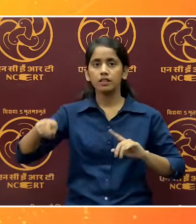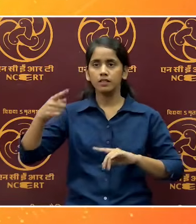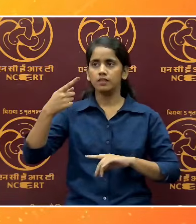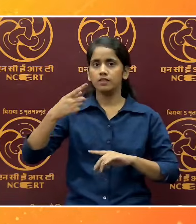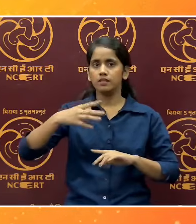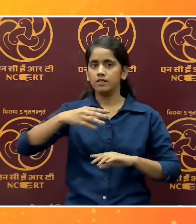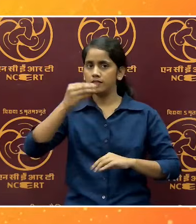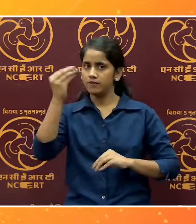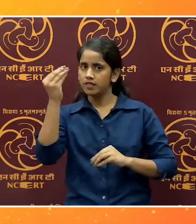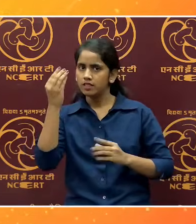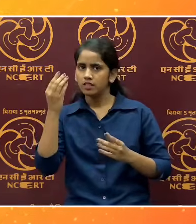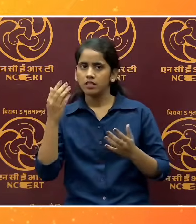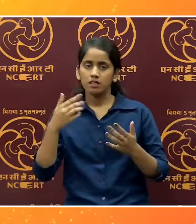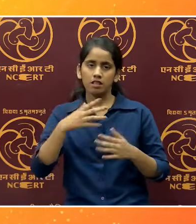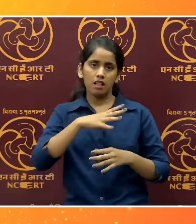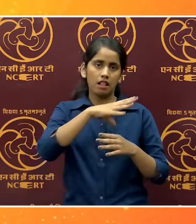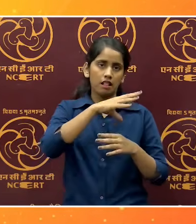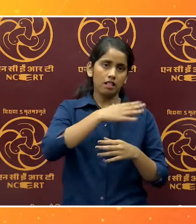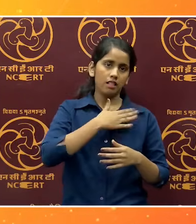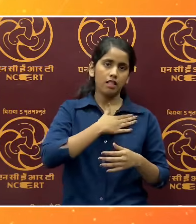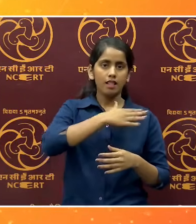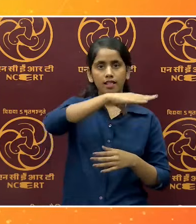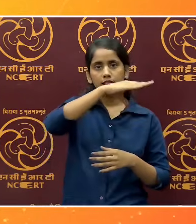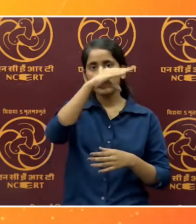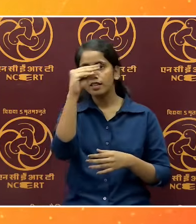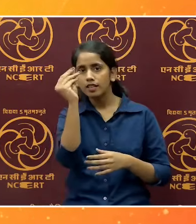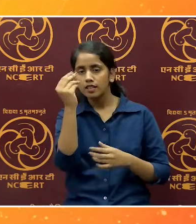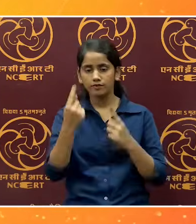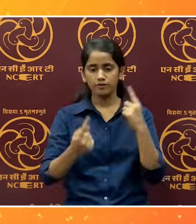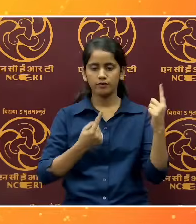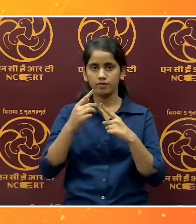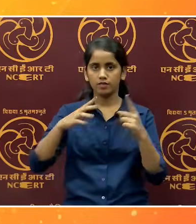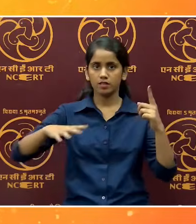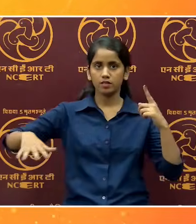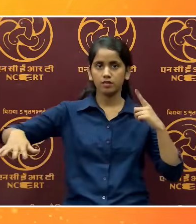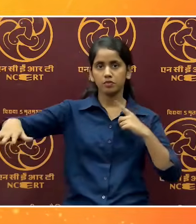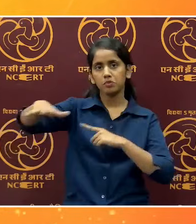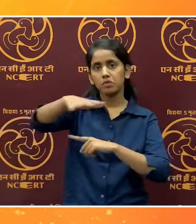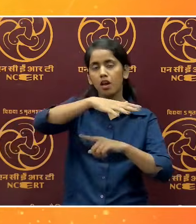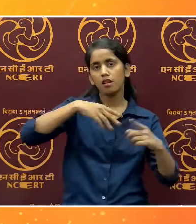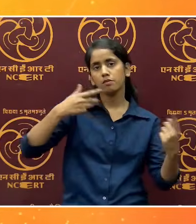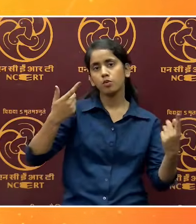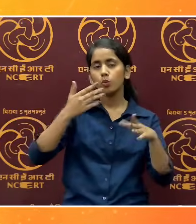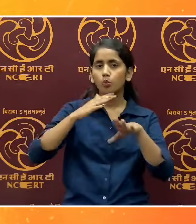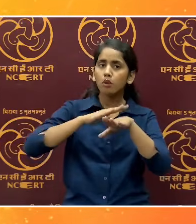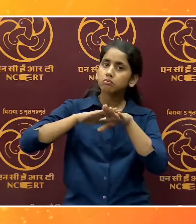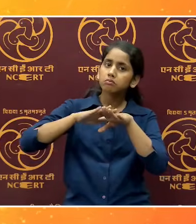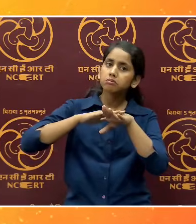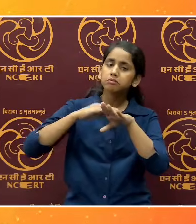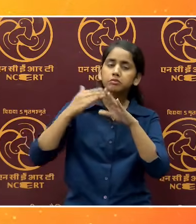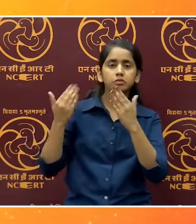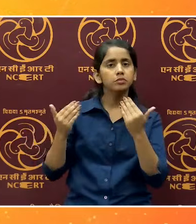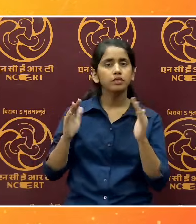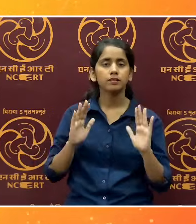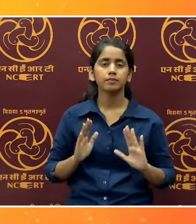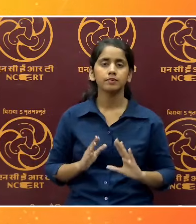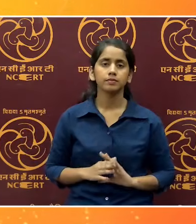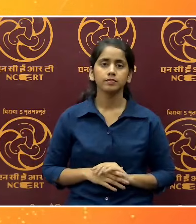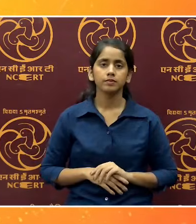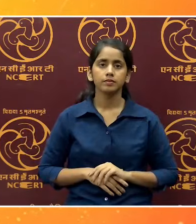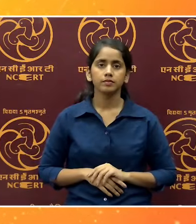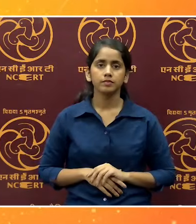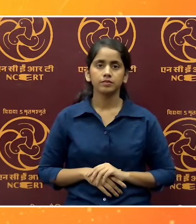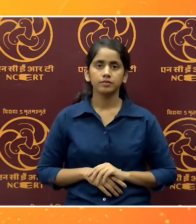tiny droplets on leaves and on grass, that is dew. You can make them feel also. So, this is the dew.